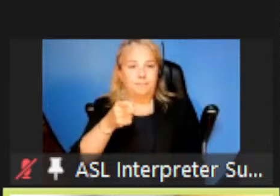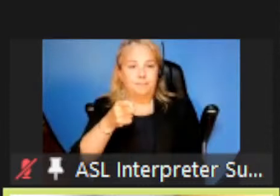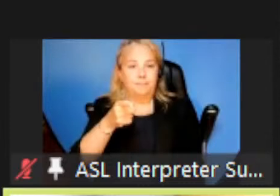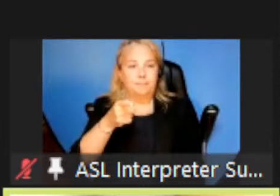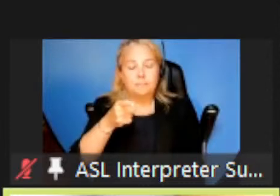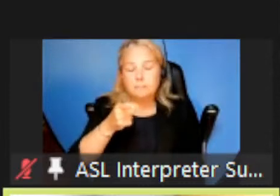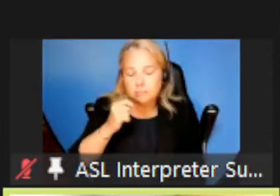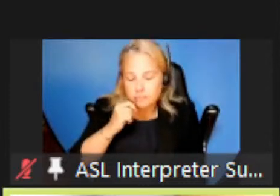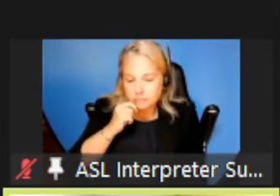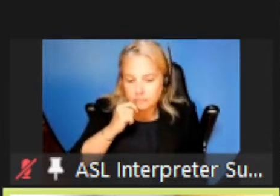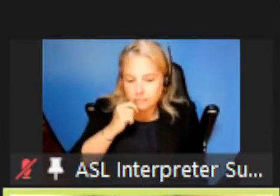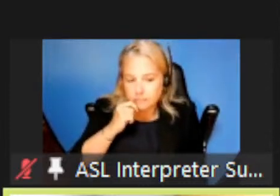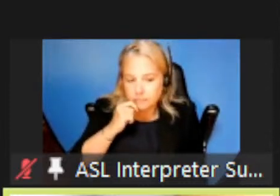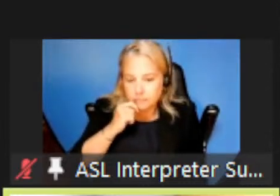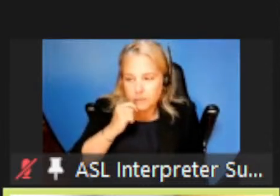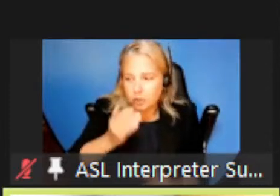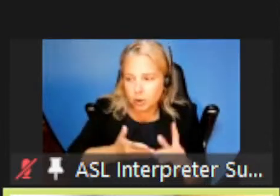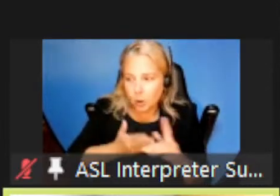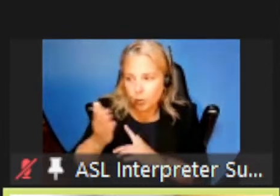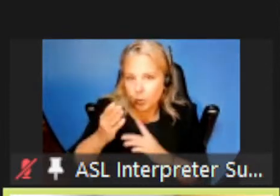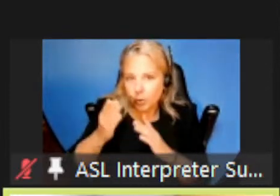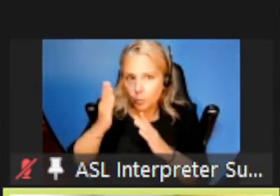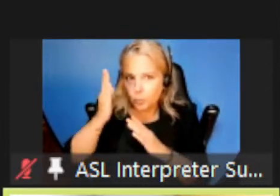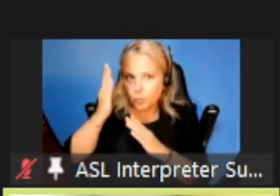the procedures for tonight's hearing.